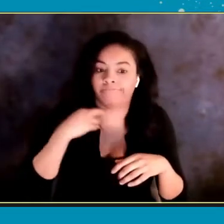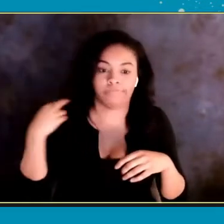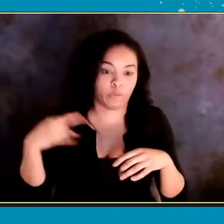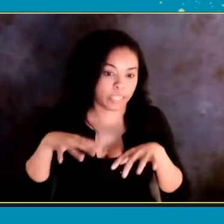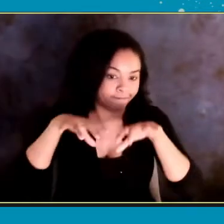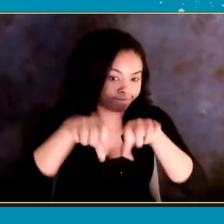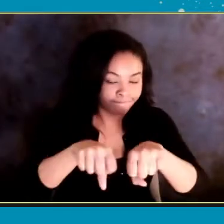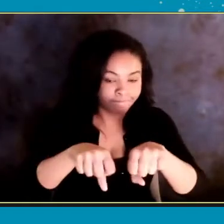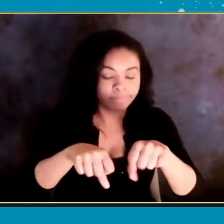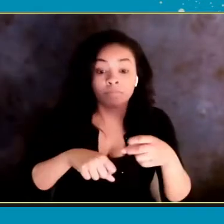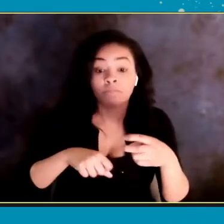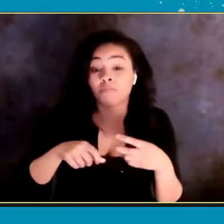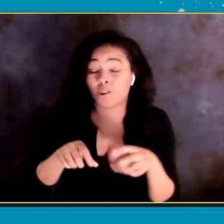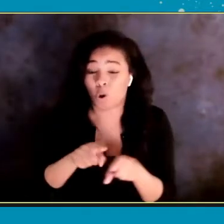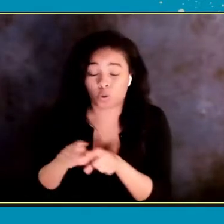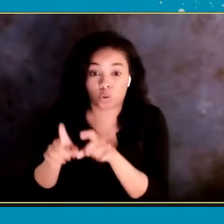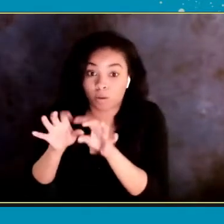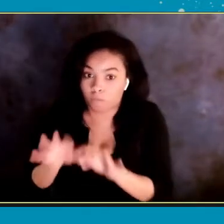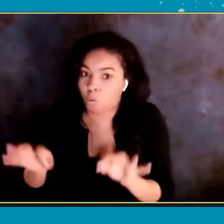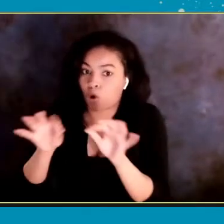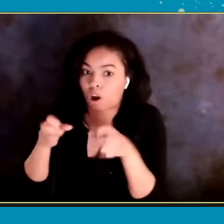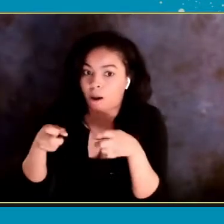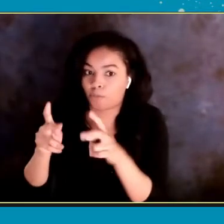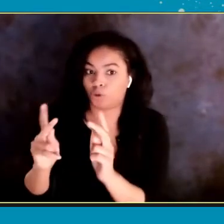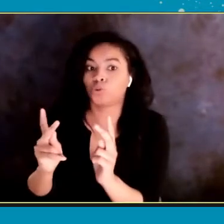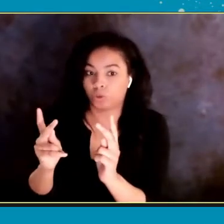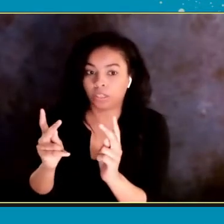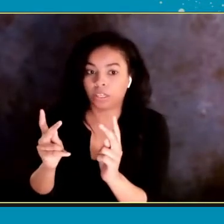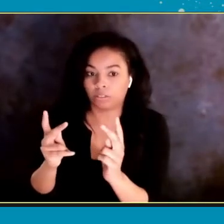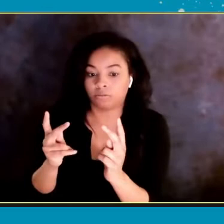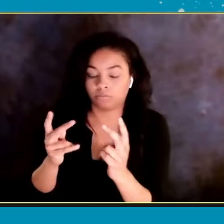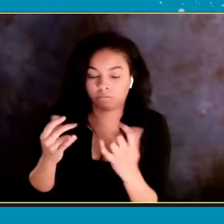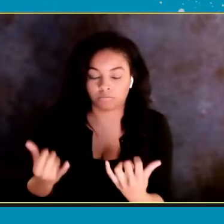us. I'd like to ask you all to take a moment,